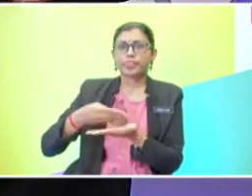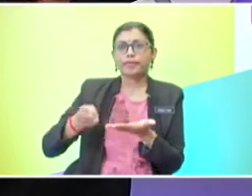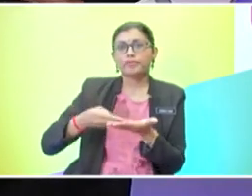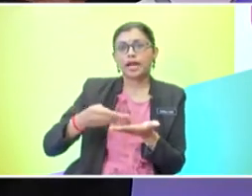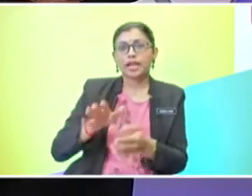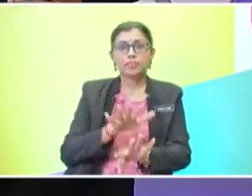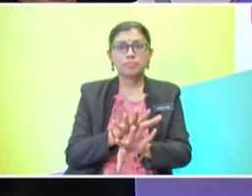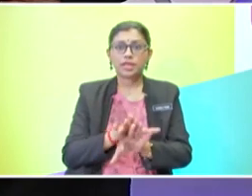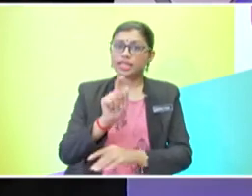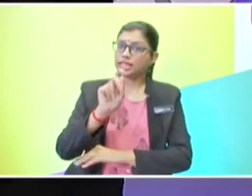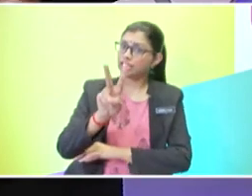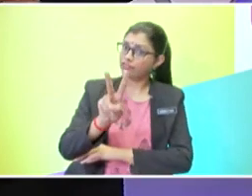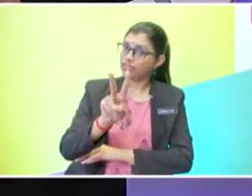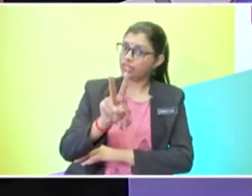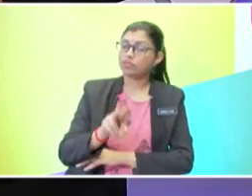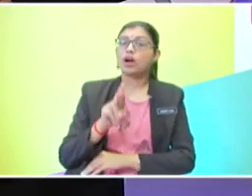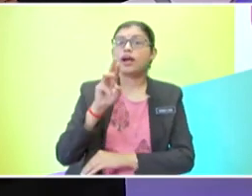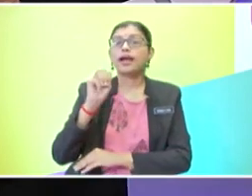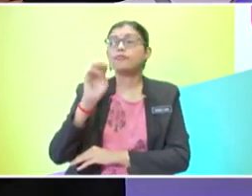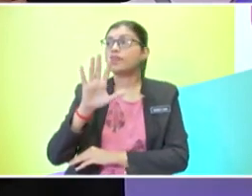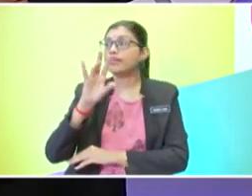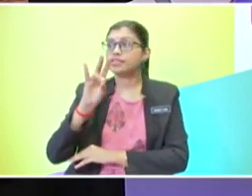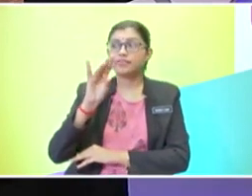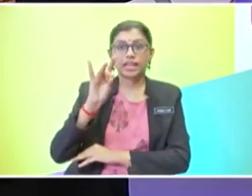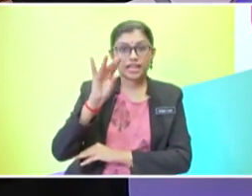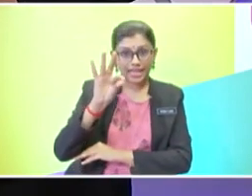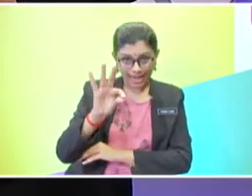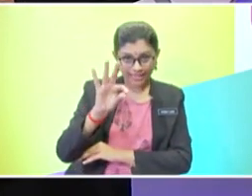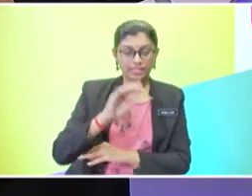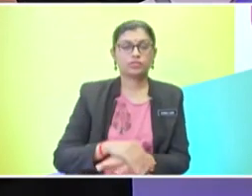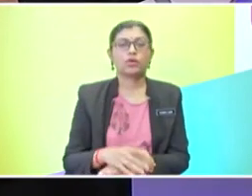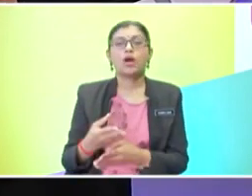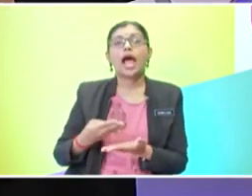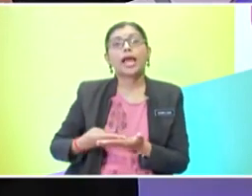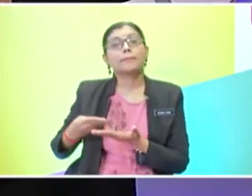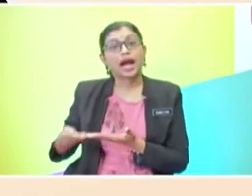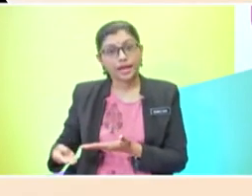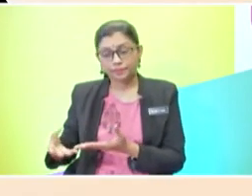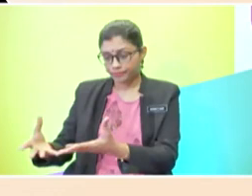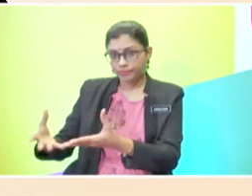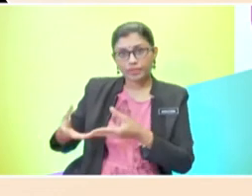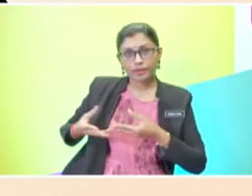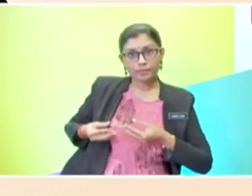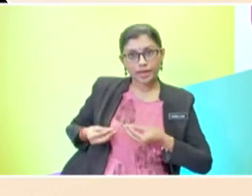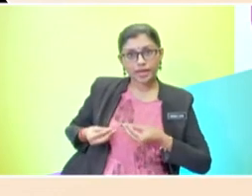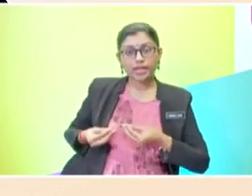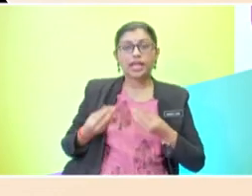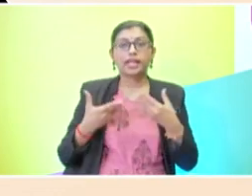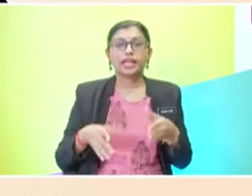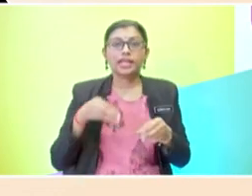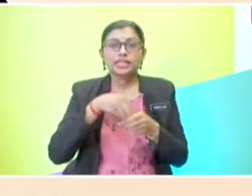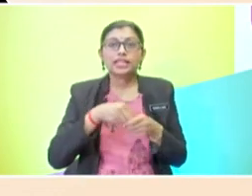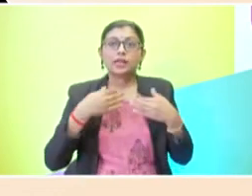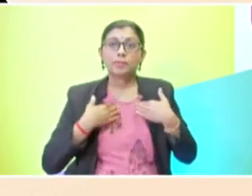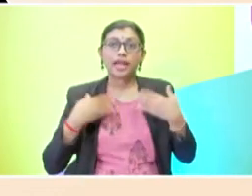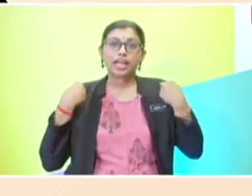price, he will determine the selling price. Okay. Okay. So the price of selling of a good. Okay. Just now the same smart TV you can have, you